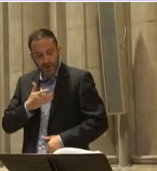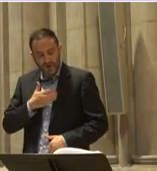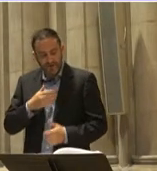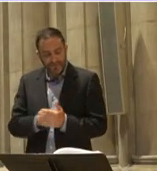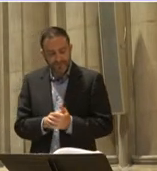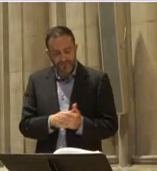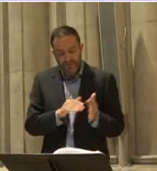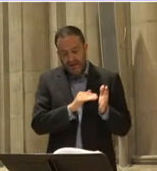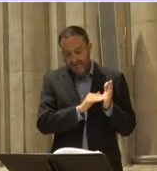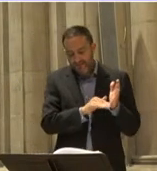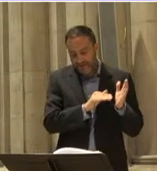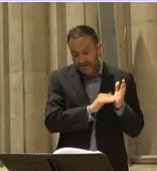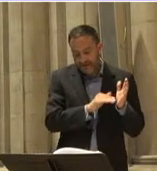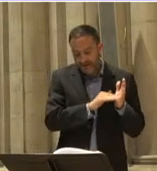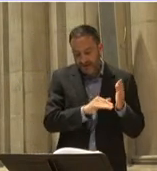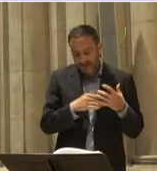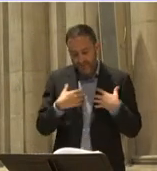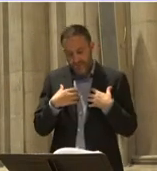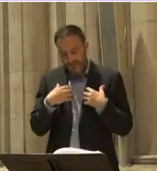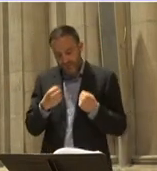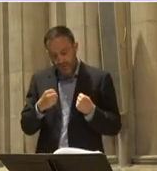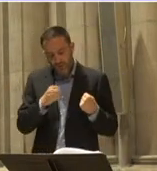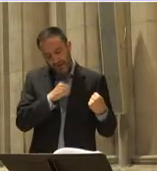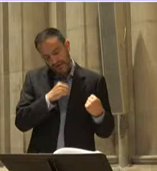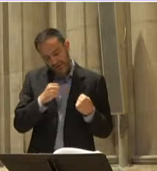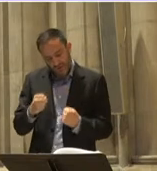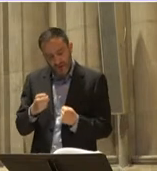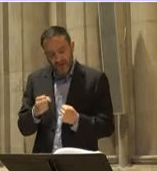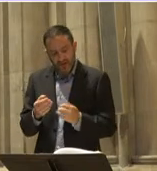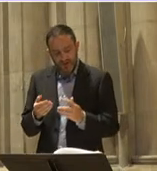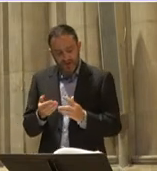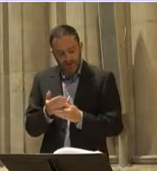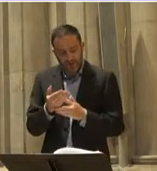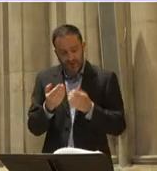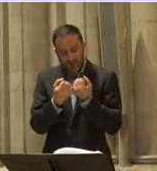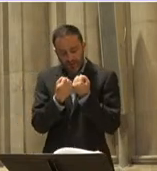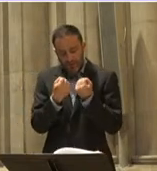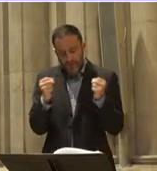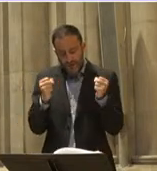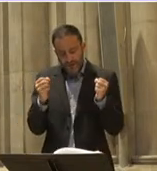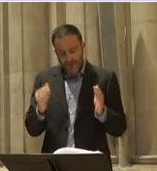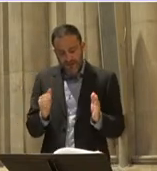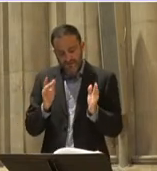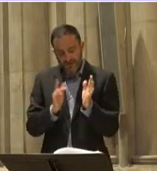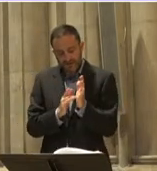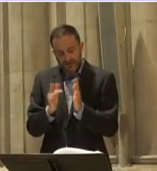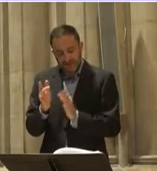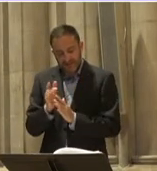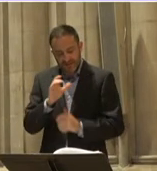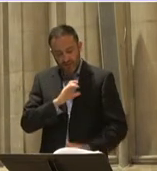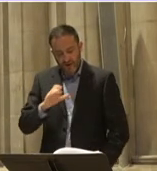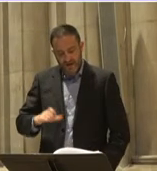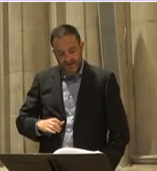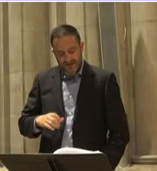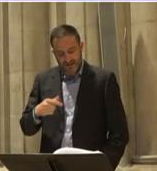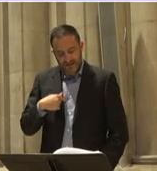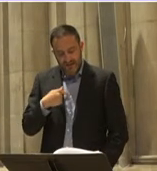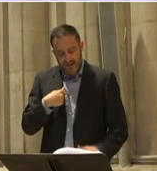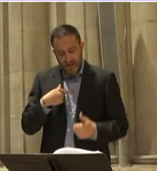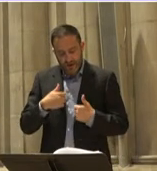on our behalf. Forgive, restore, and strengthen us through our Savior Jesus